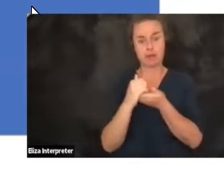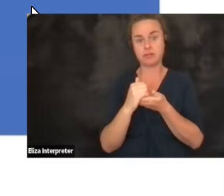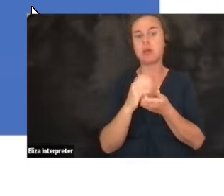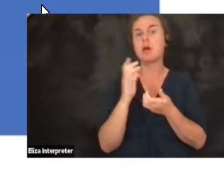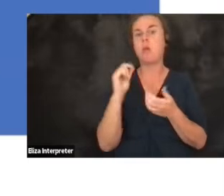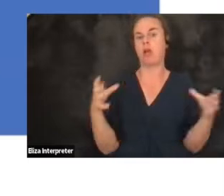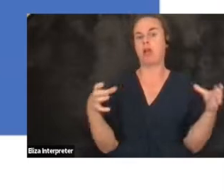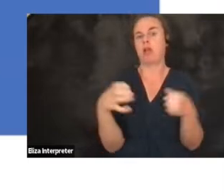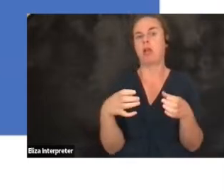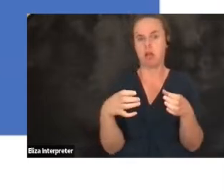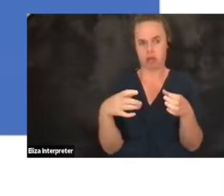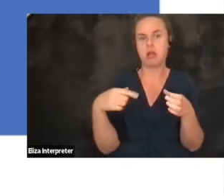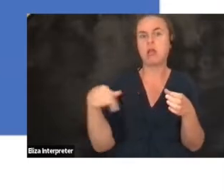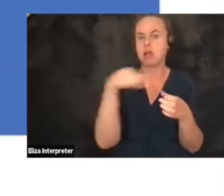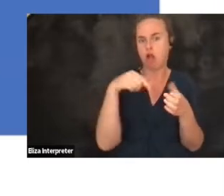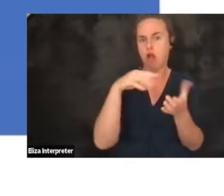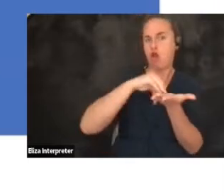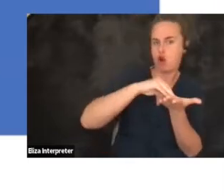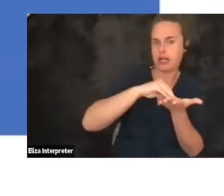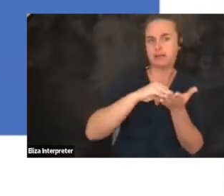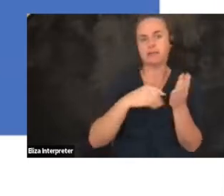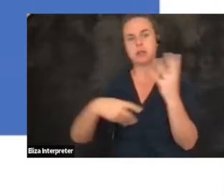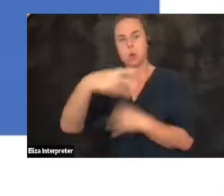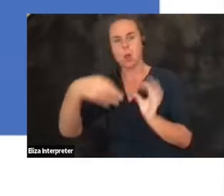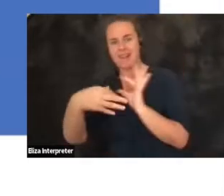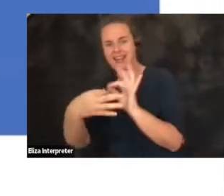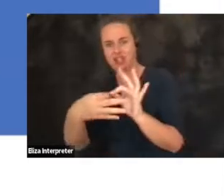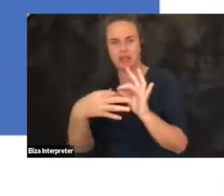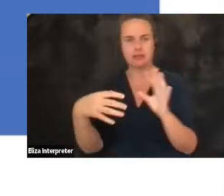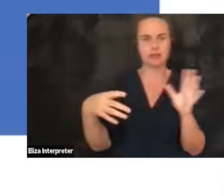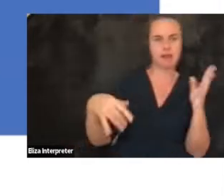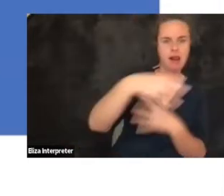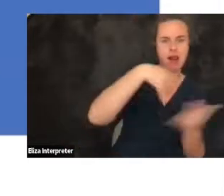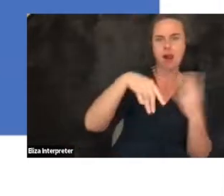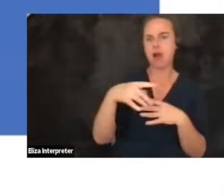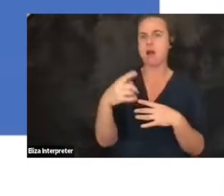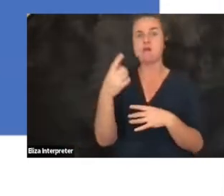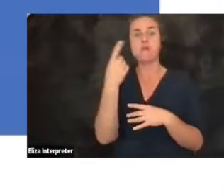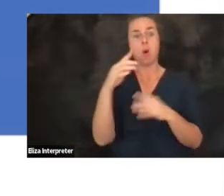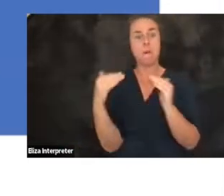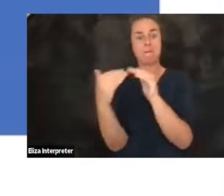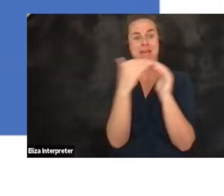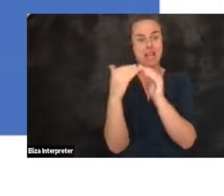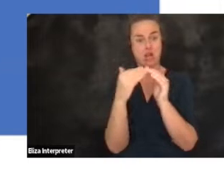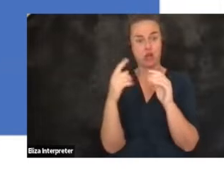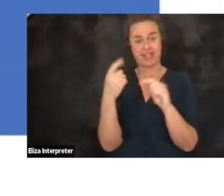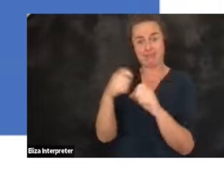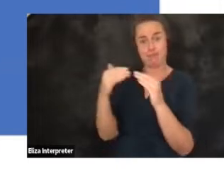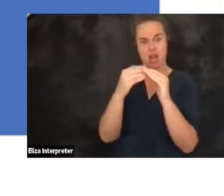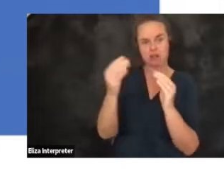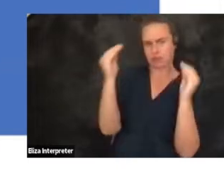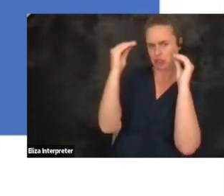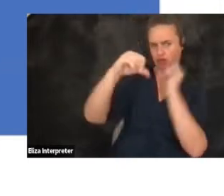combine learning and social connectedness to provide both peer-to-peer and expert-to-peer learning through learning communities.